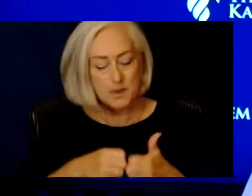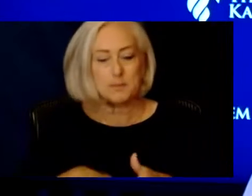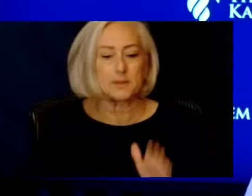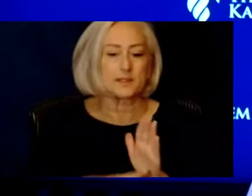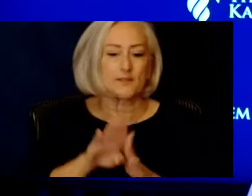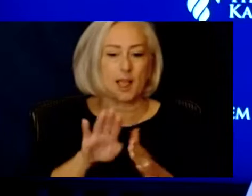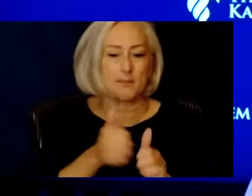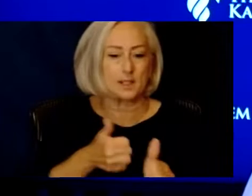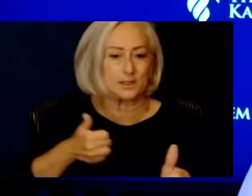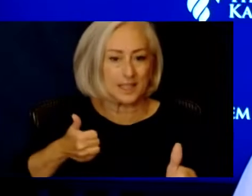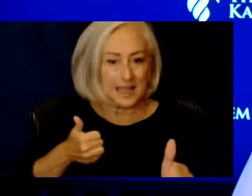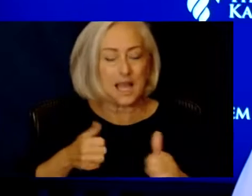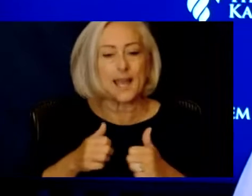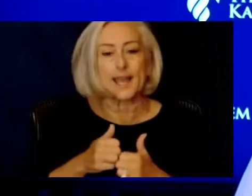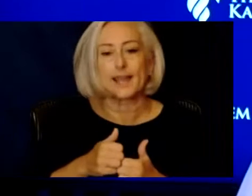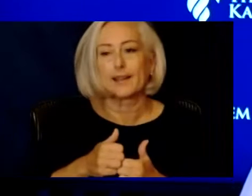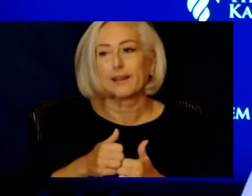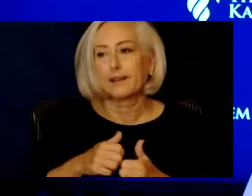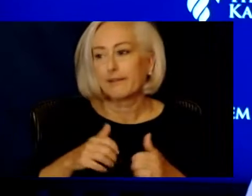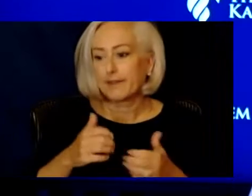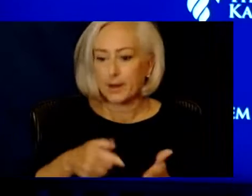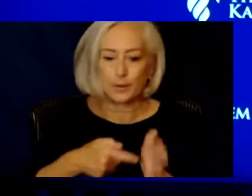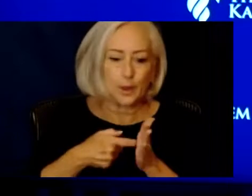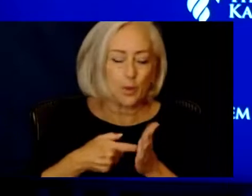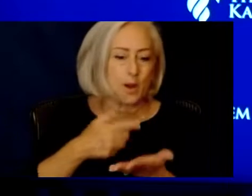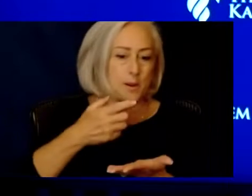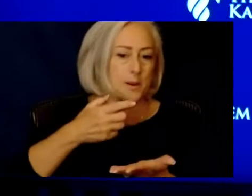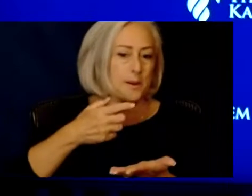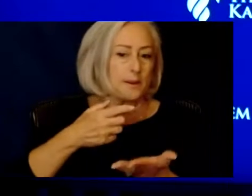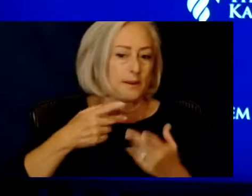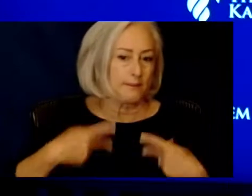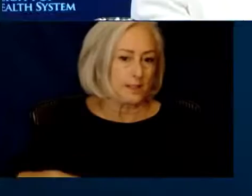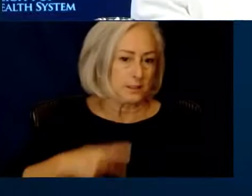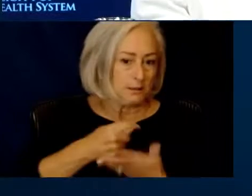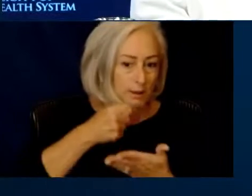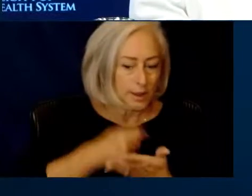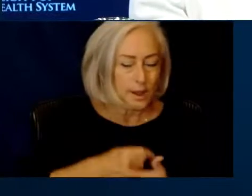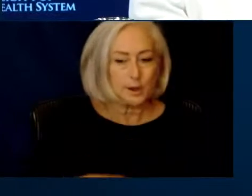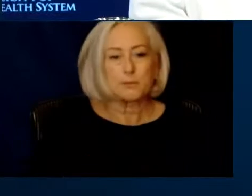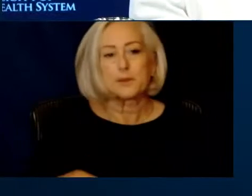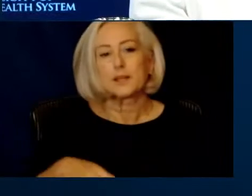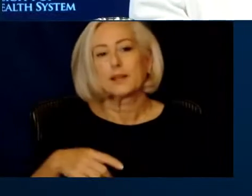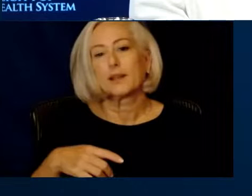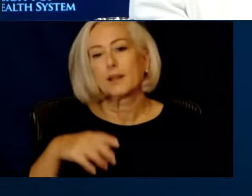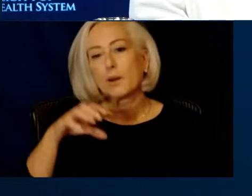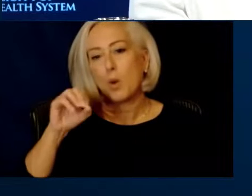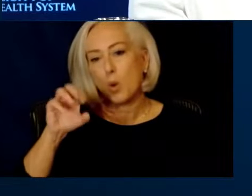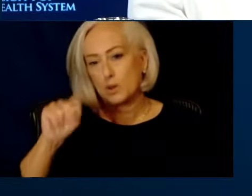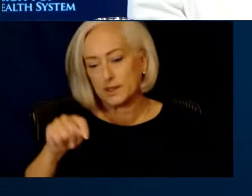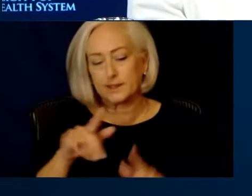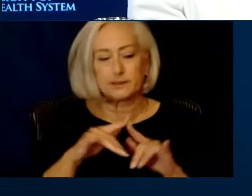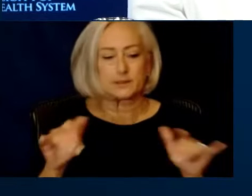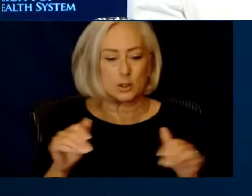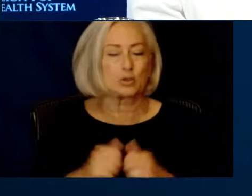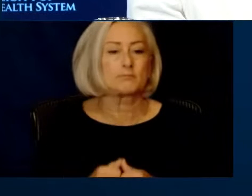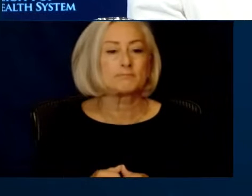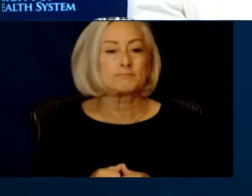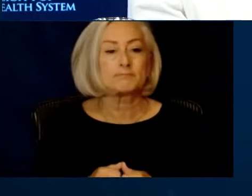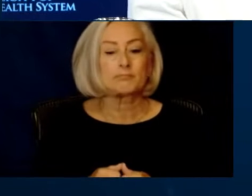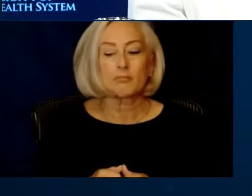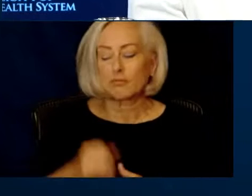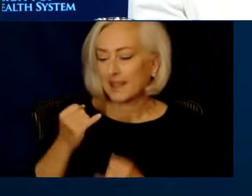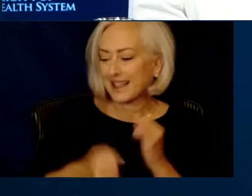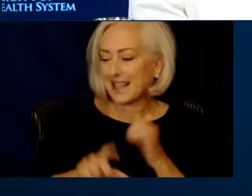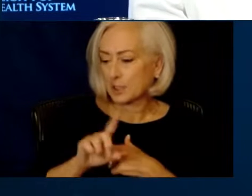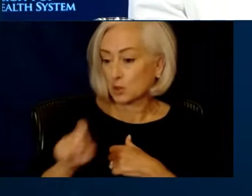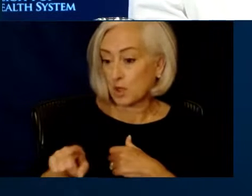like PT, OT, and speech therapies along the way. All right, last question. Well, I'll say it's the last question. We'll see. Dr. Lewis, what